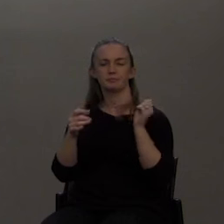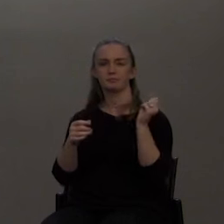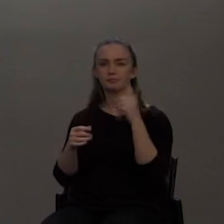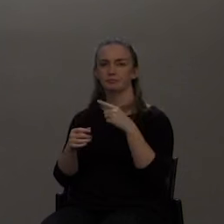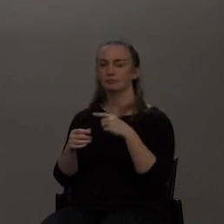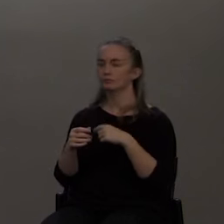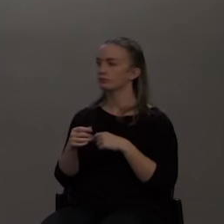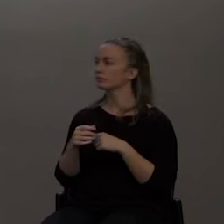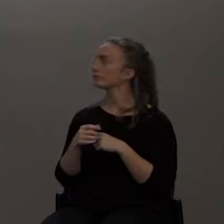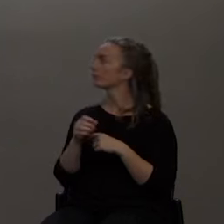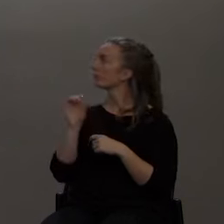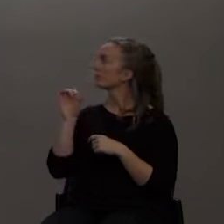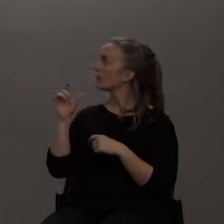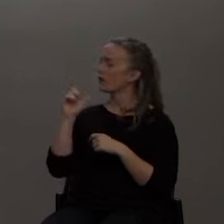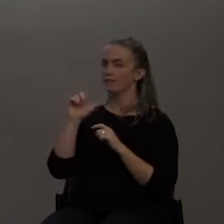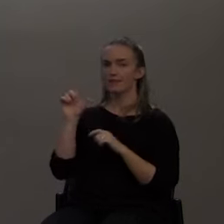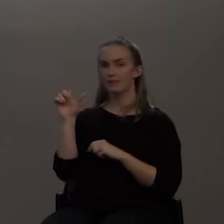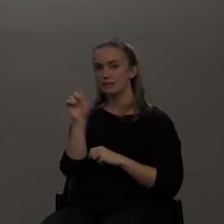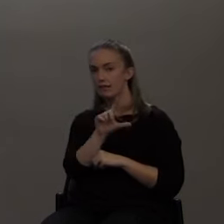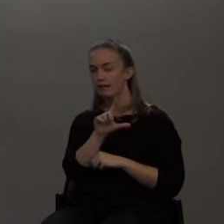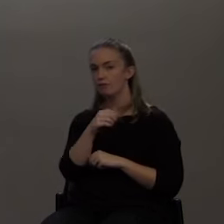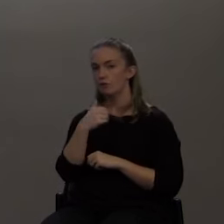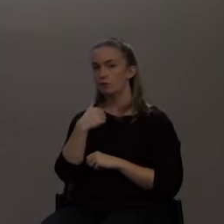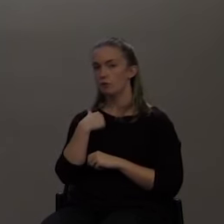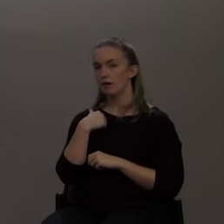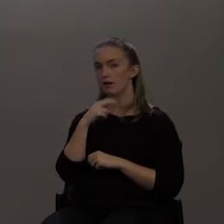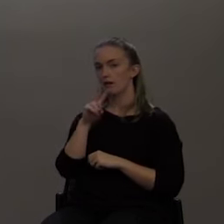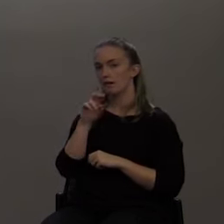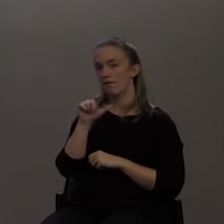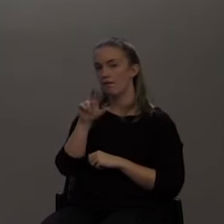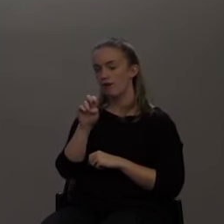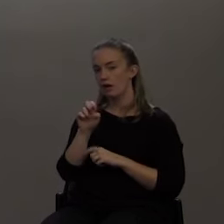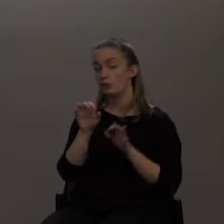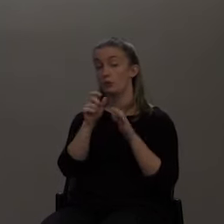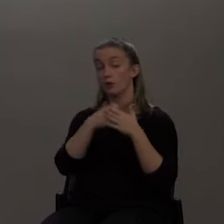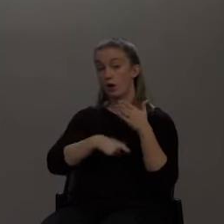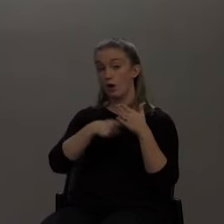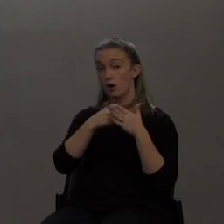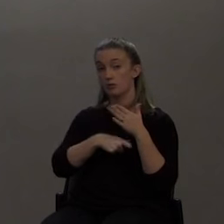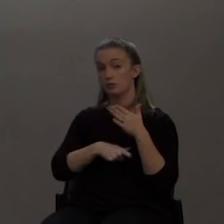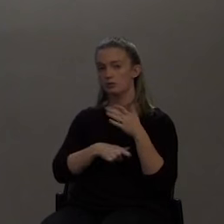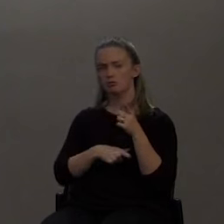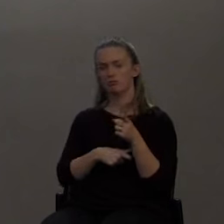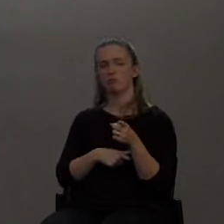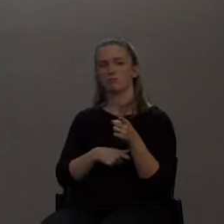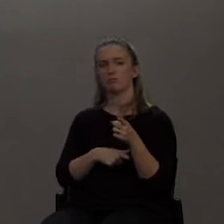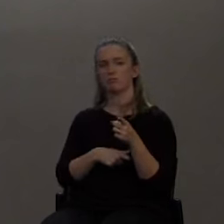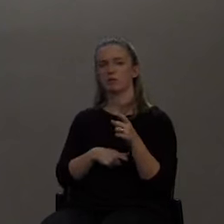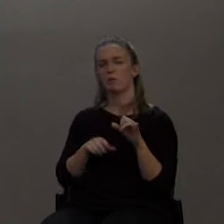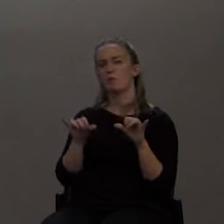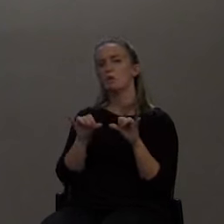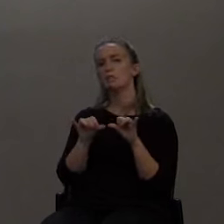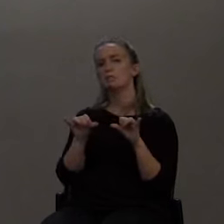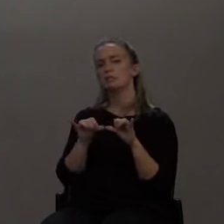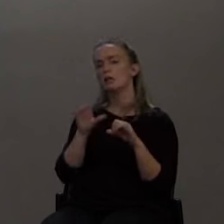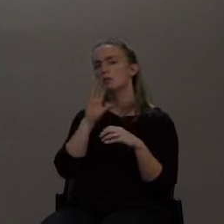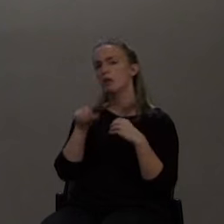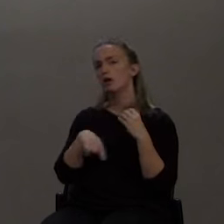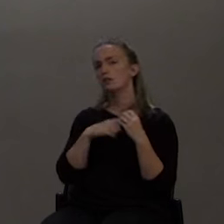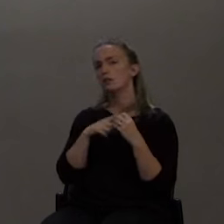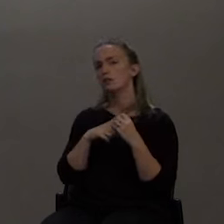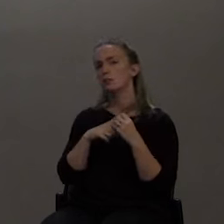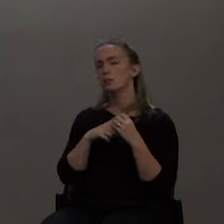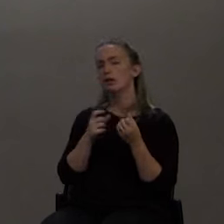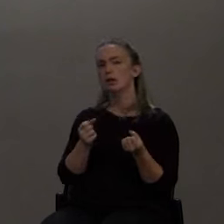That on the left, you've got the value, the cost. What size are we talking about? What